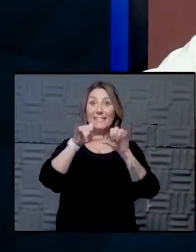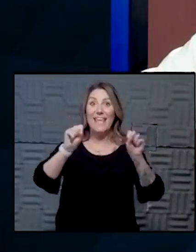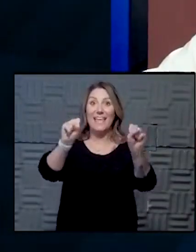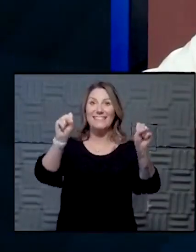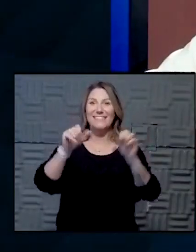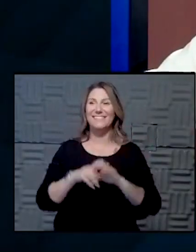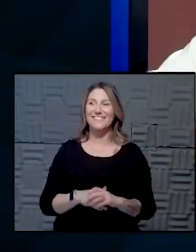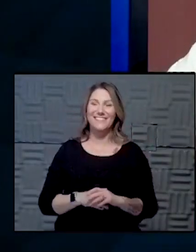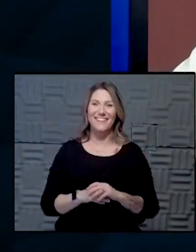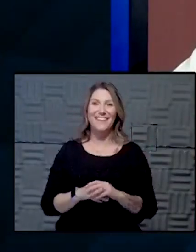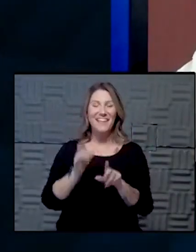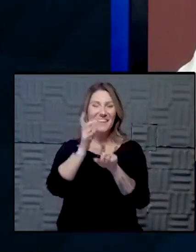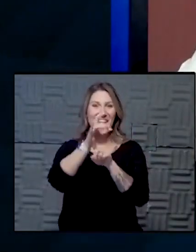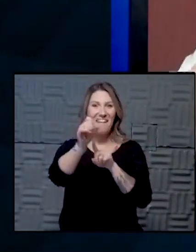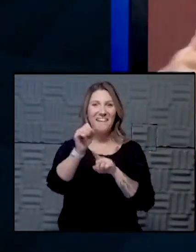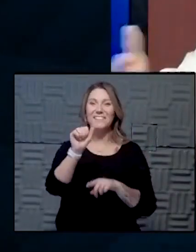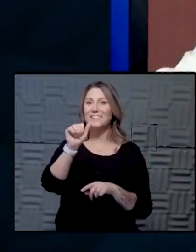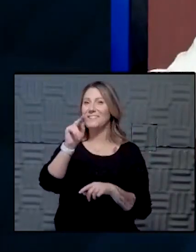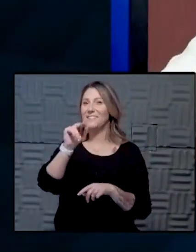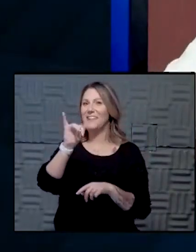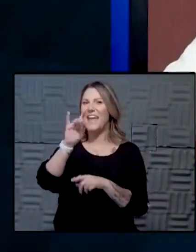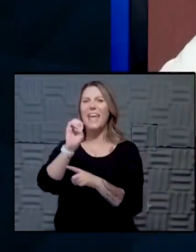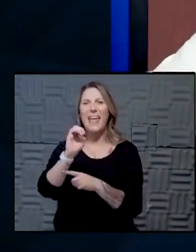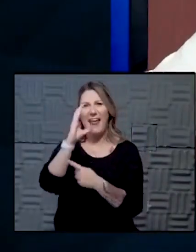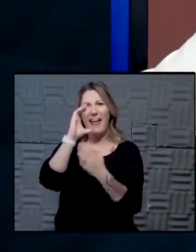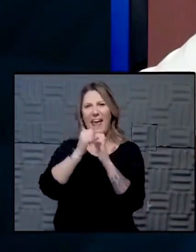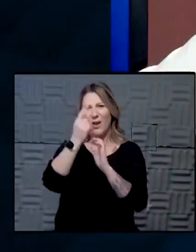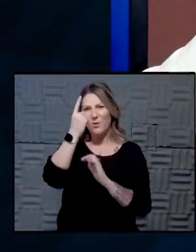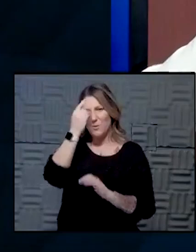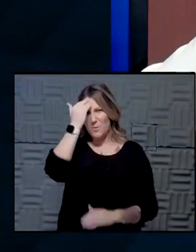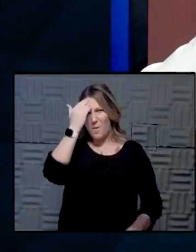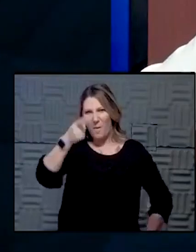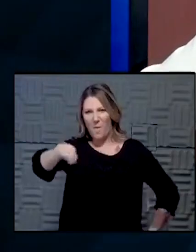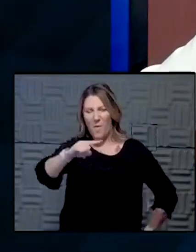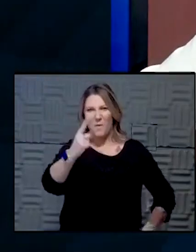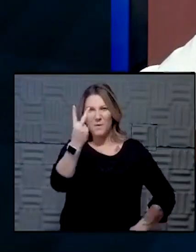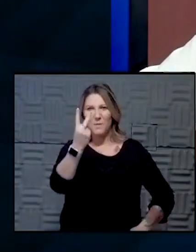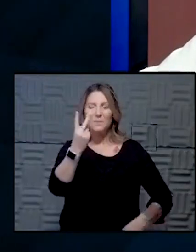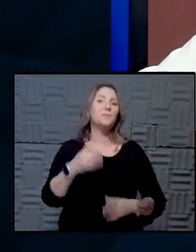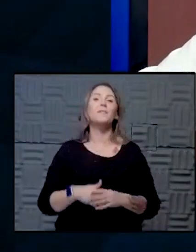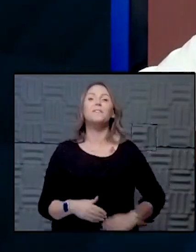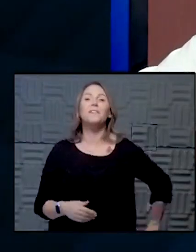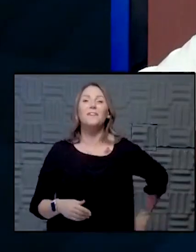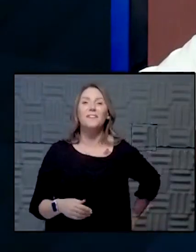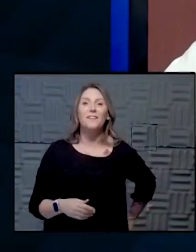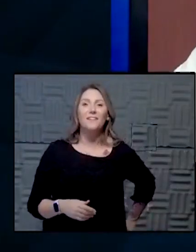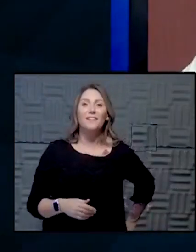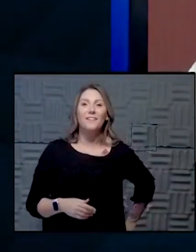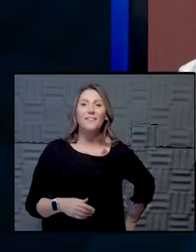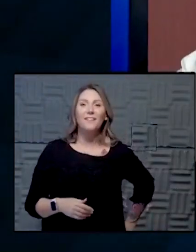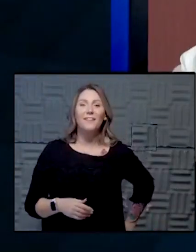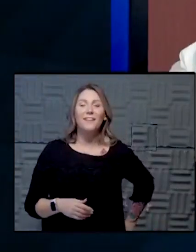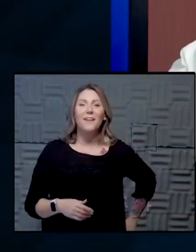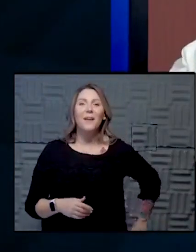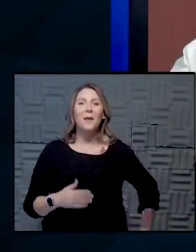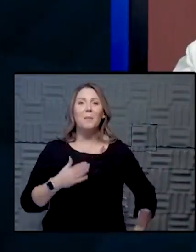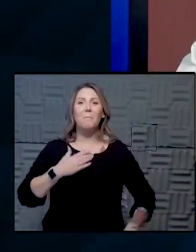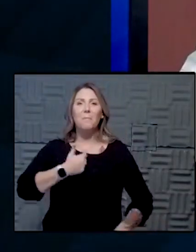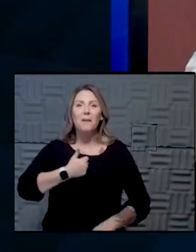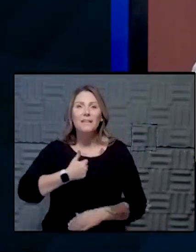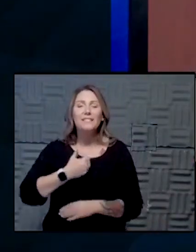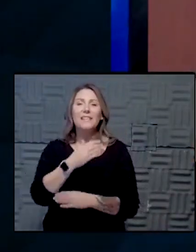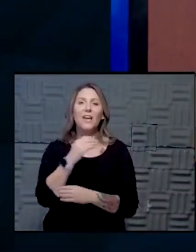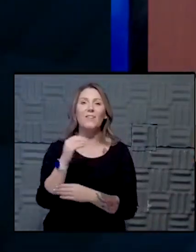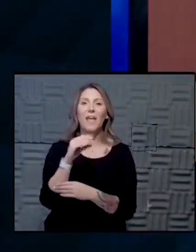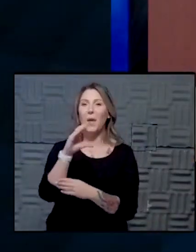did. Awesome. Annie, how do you know these two young ladies? Well, myself and my co-leader, Jill Weidrich, have